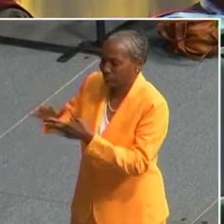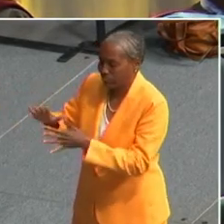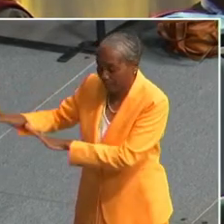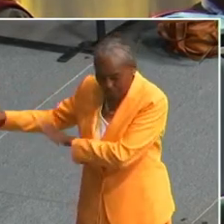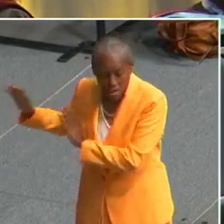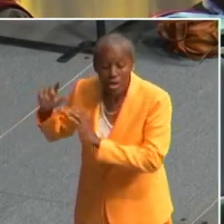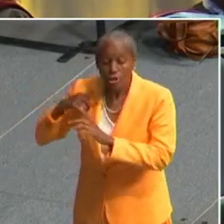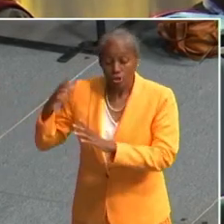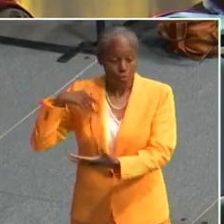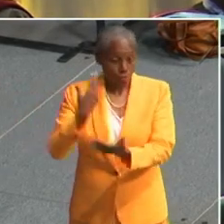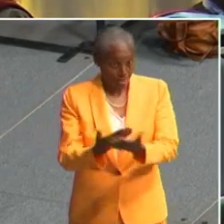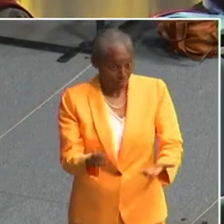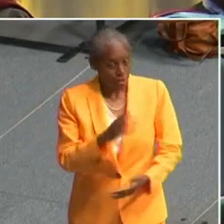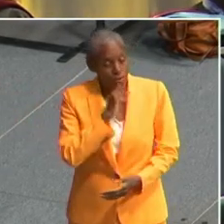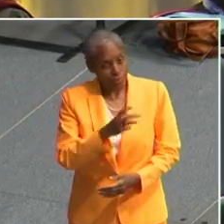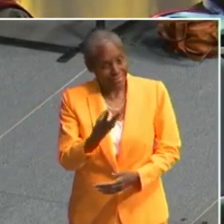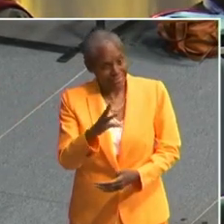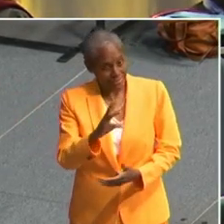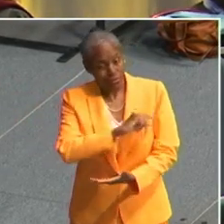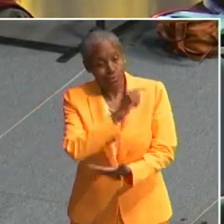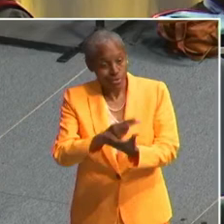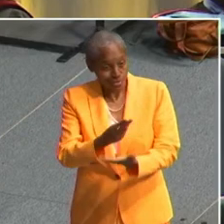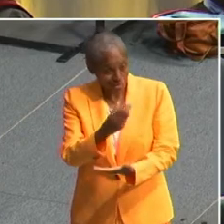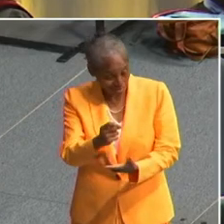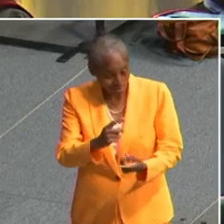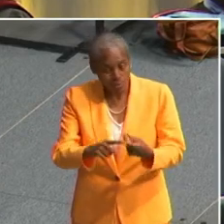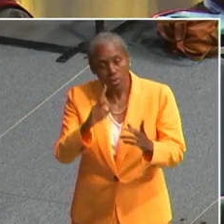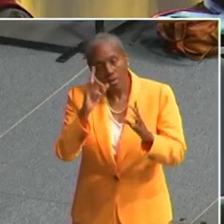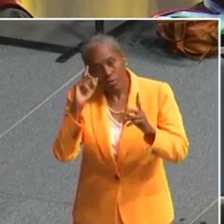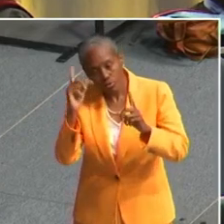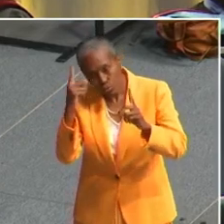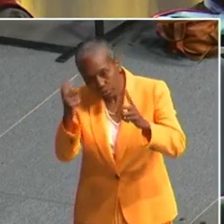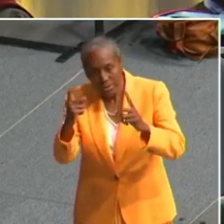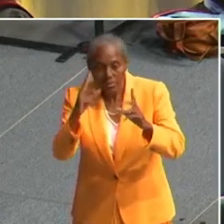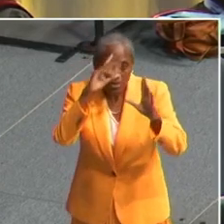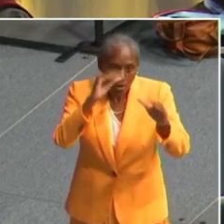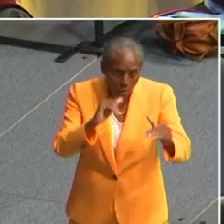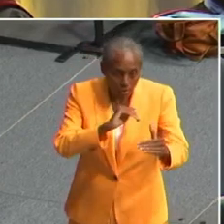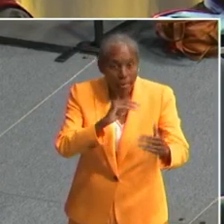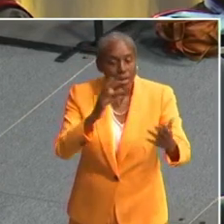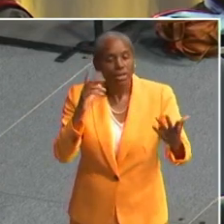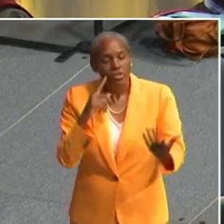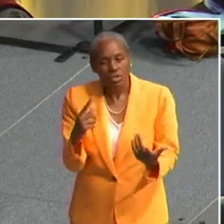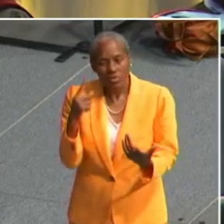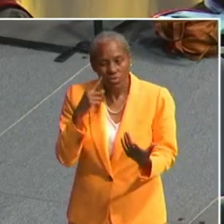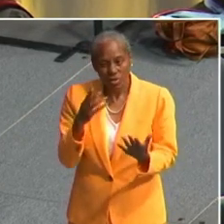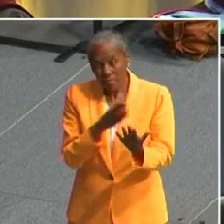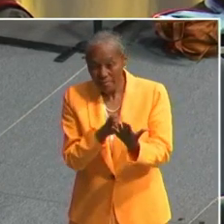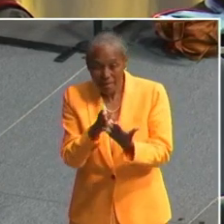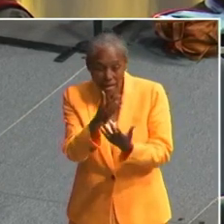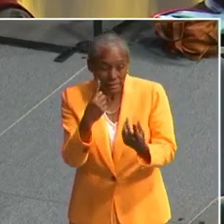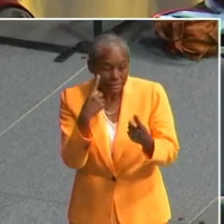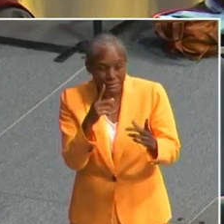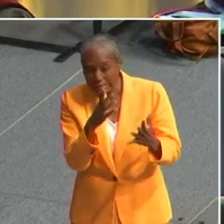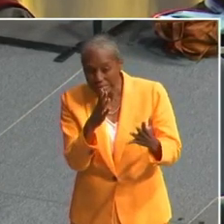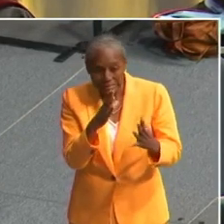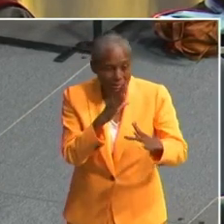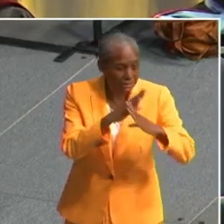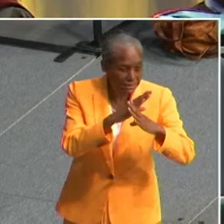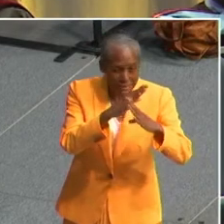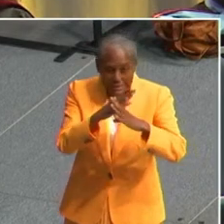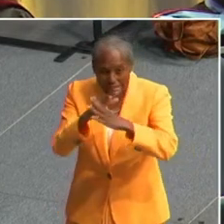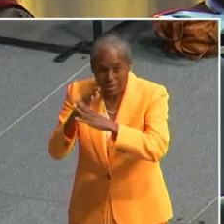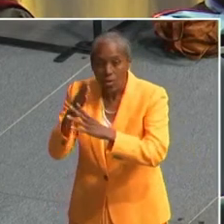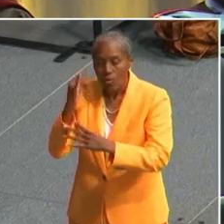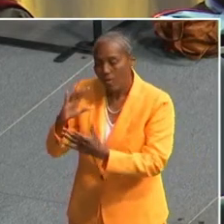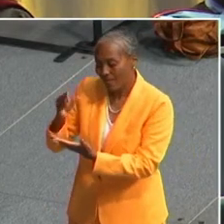age of 16, and with many dreams and hopes to achieve. However, she felt her path toward achievement was narrow, both because